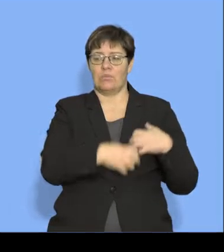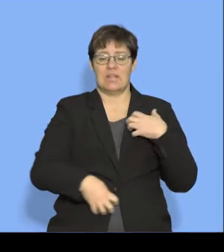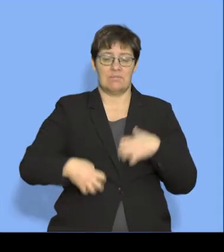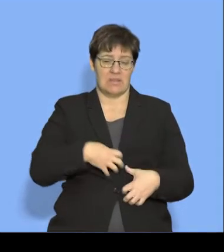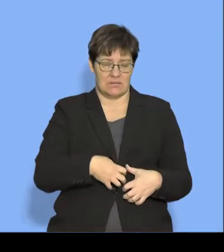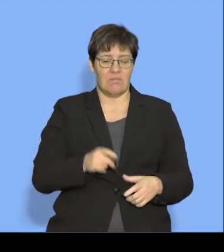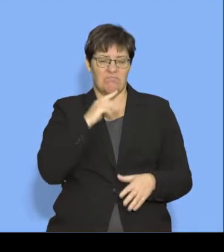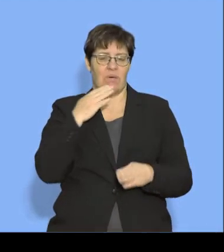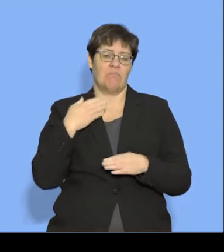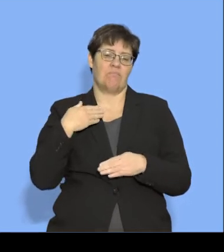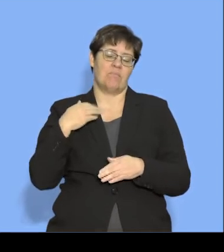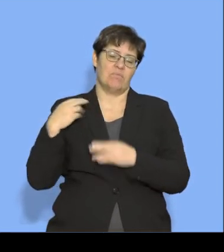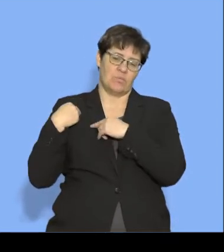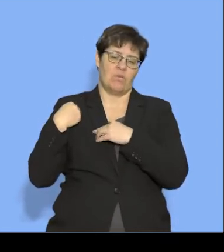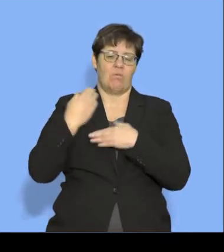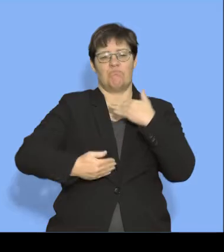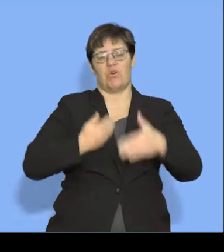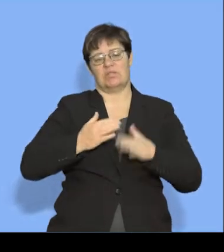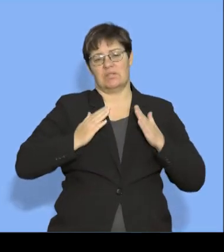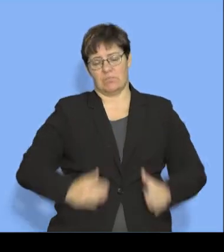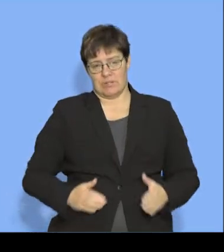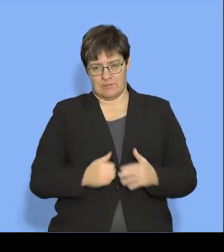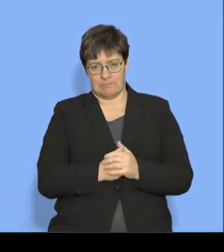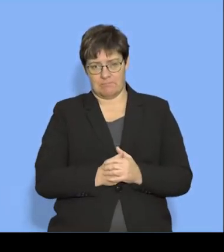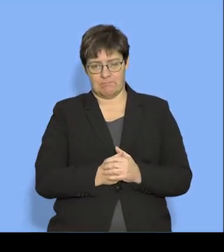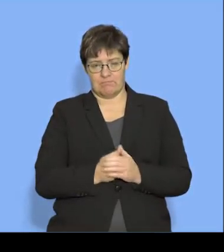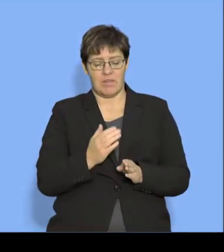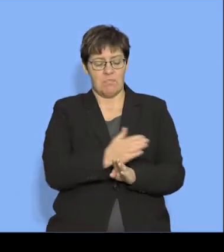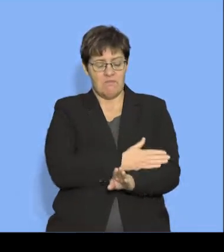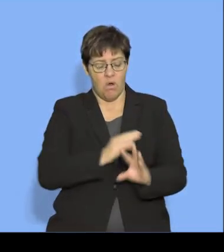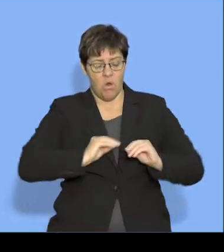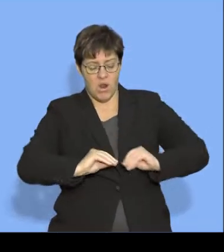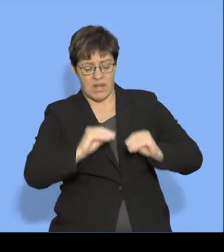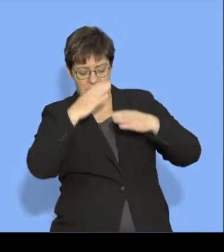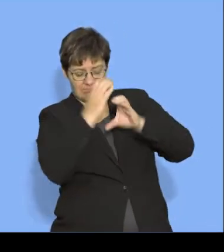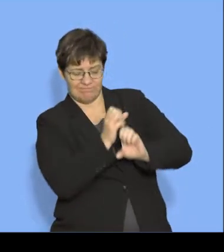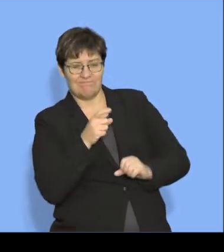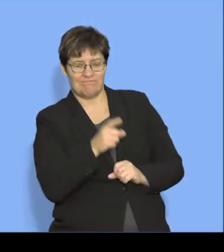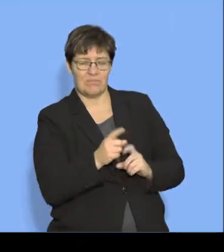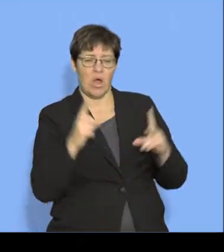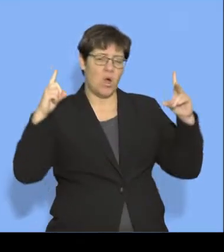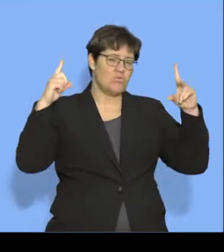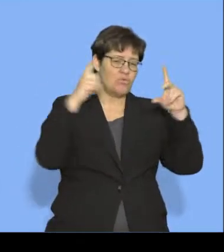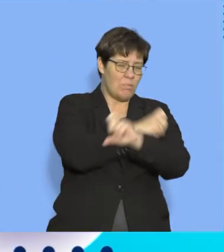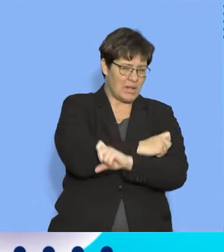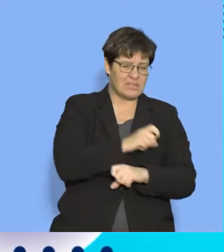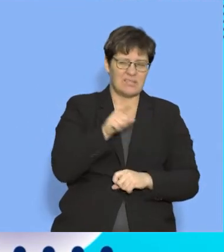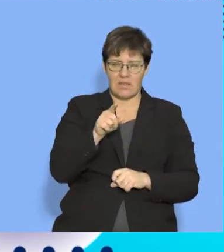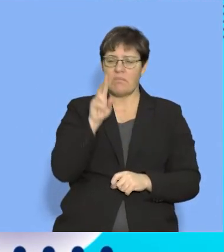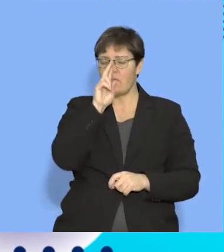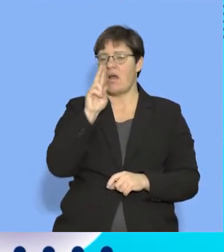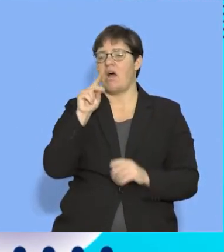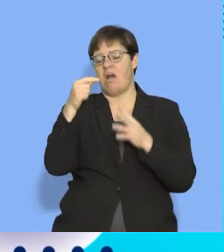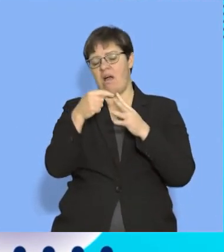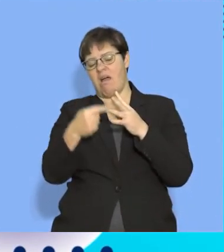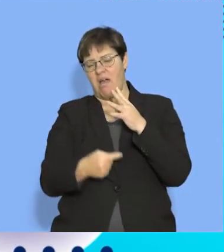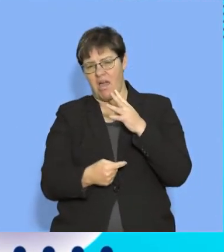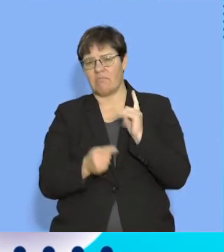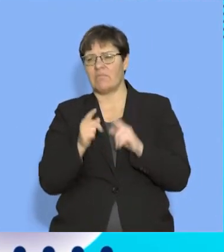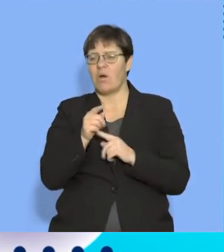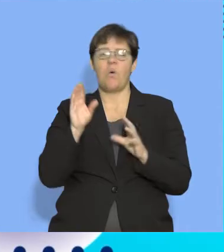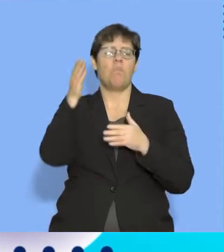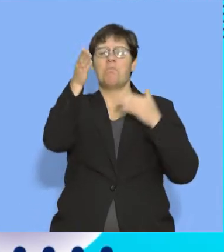metabolism. Right, so before we get into the lesson and look at these complex processes, let's have an overview of the parts